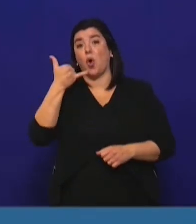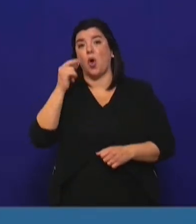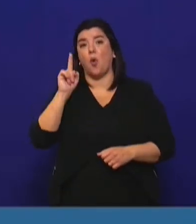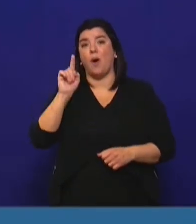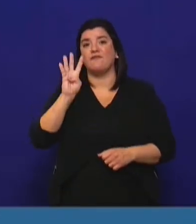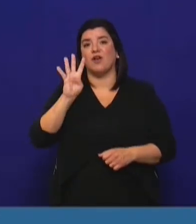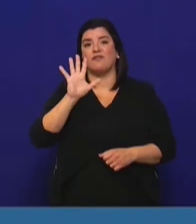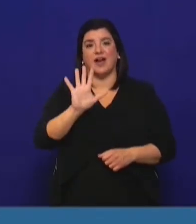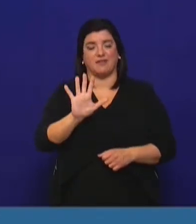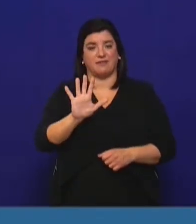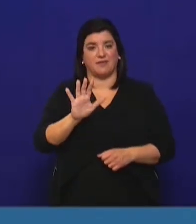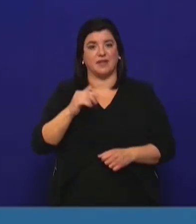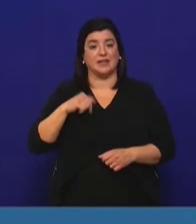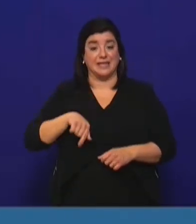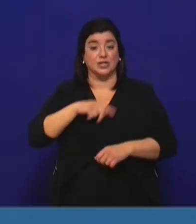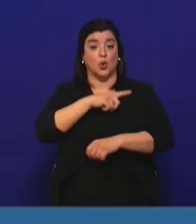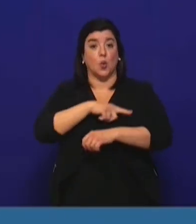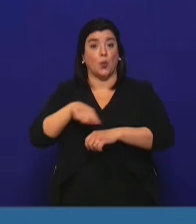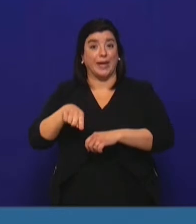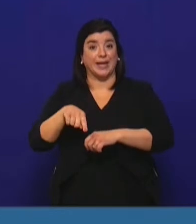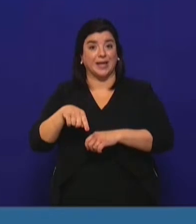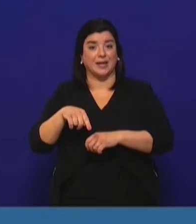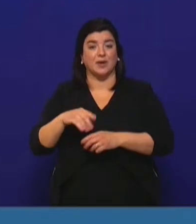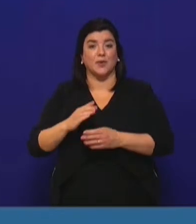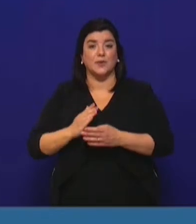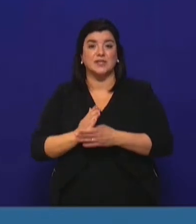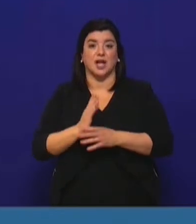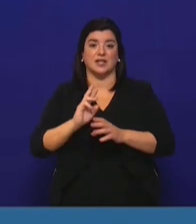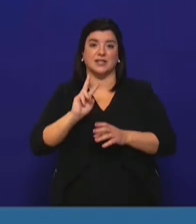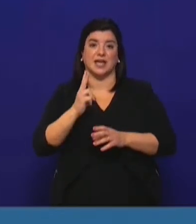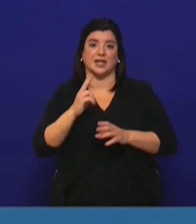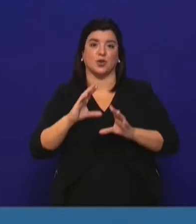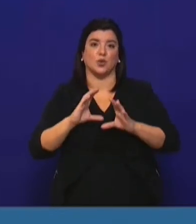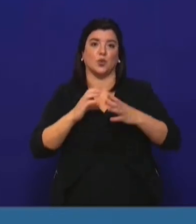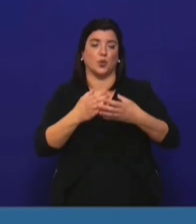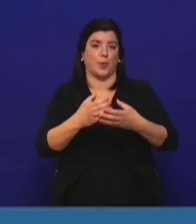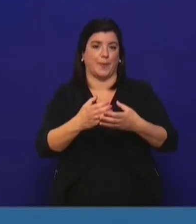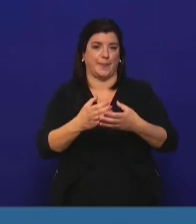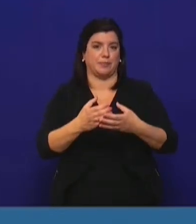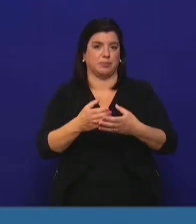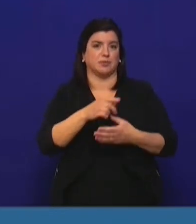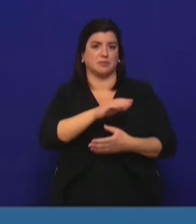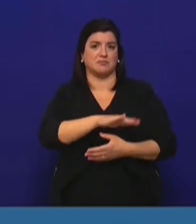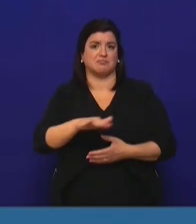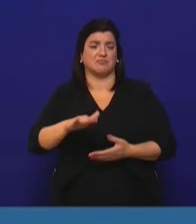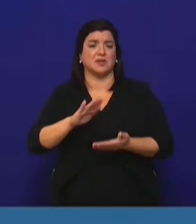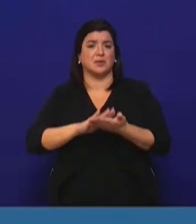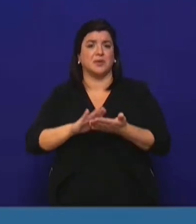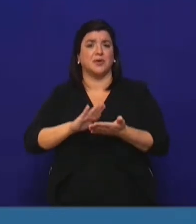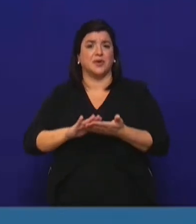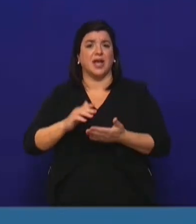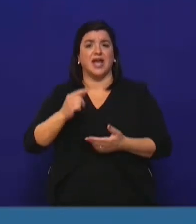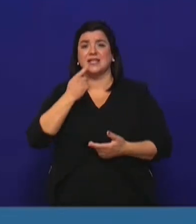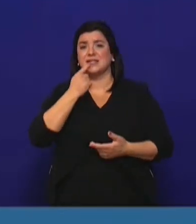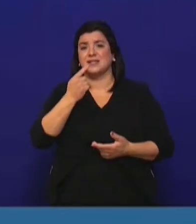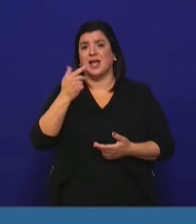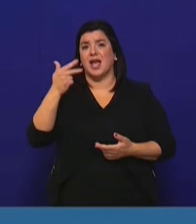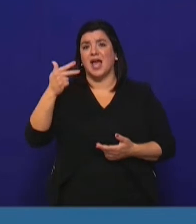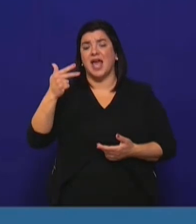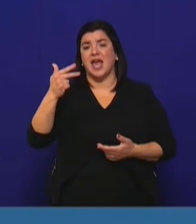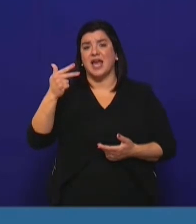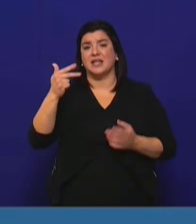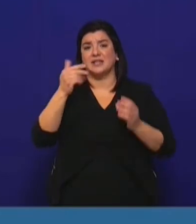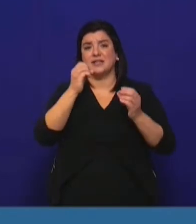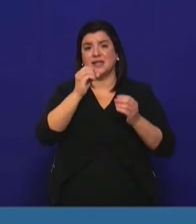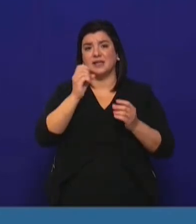have moved on into the second cohort as well, whereby letters have been sent to people aged between 80 and 84